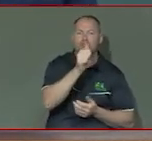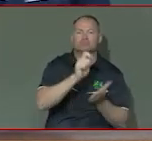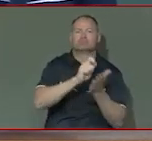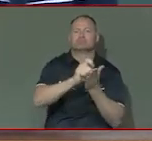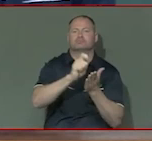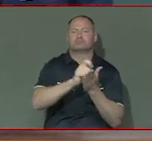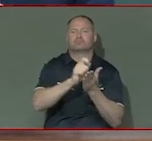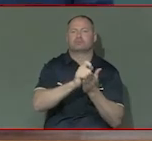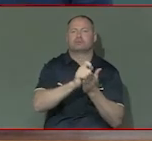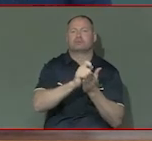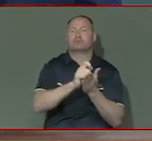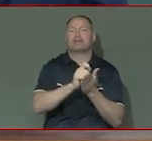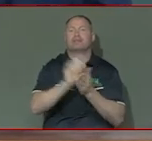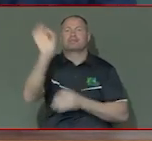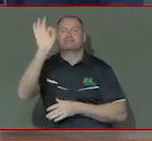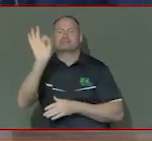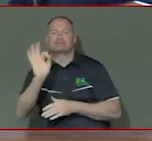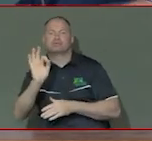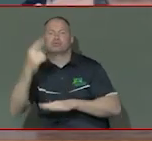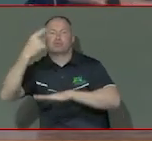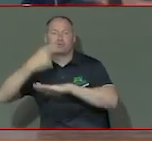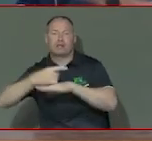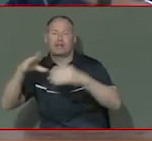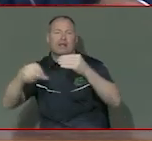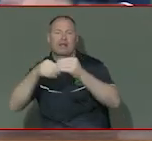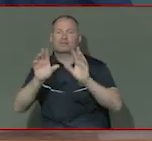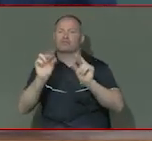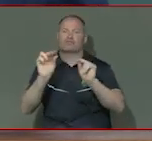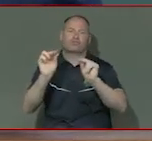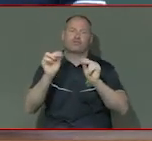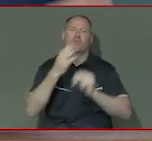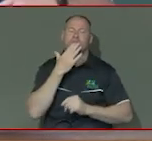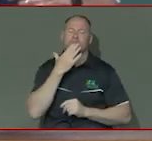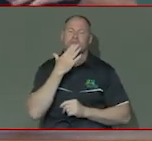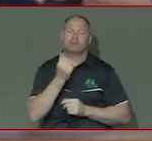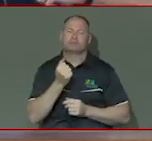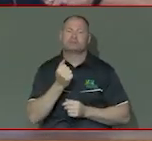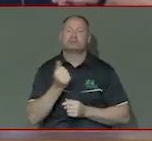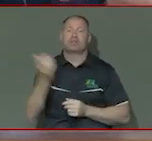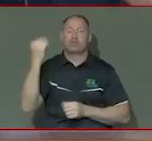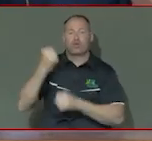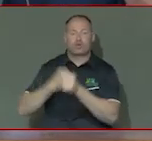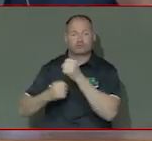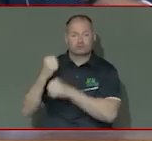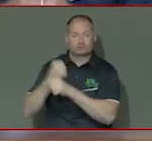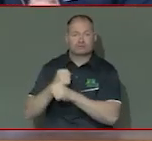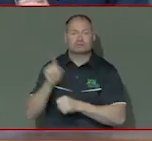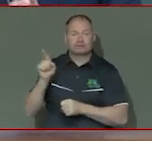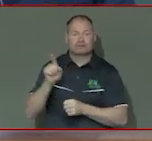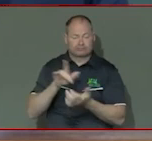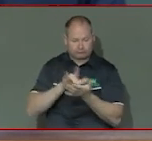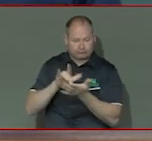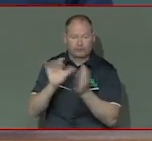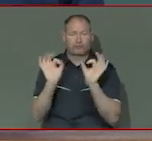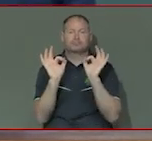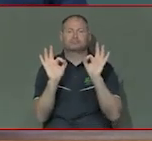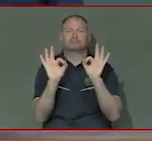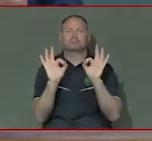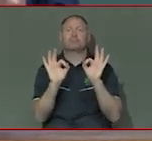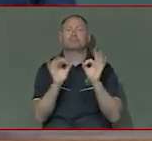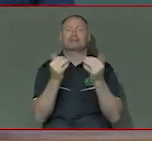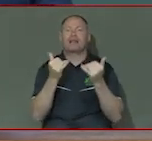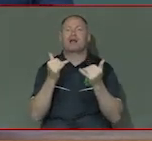Because last year we had learners calculating the stock turnover rate, they calculated perfectly, but then they